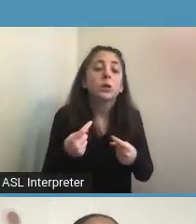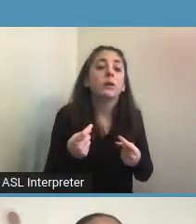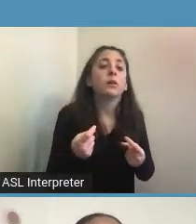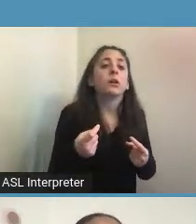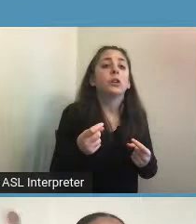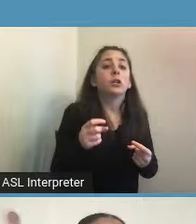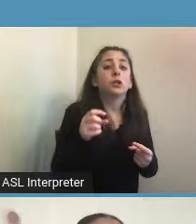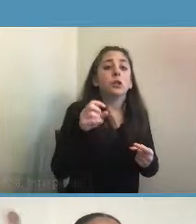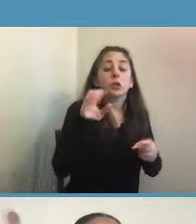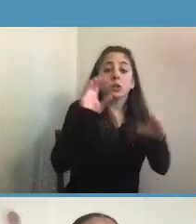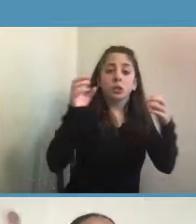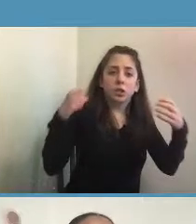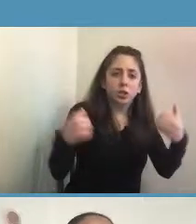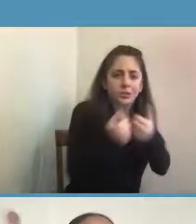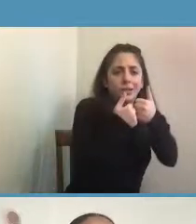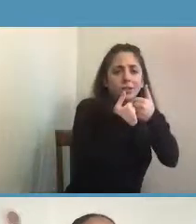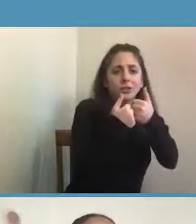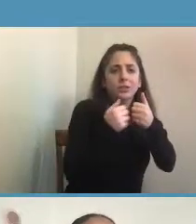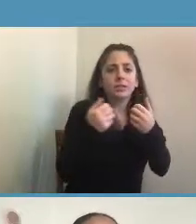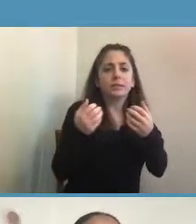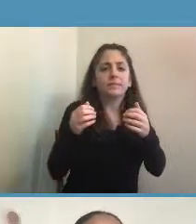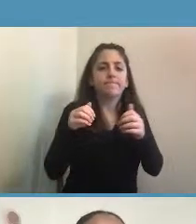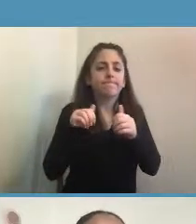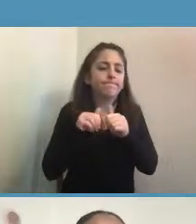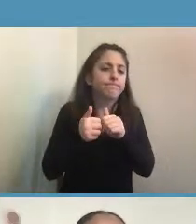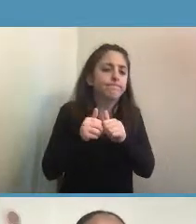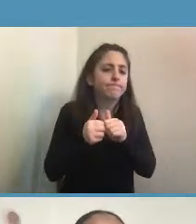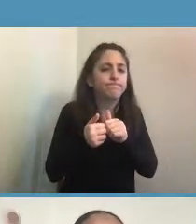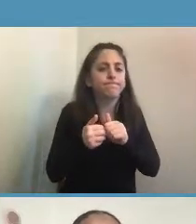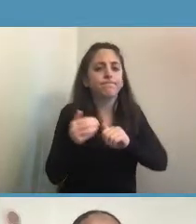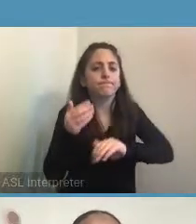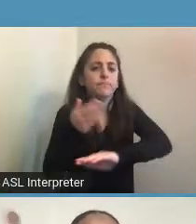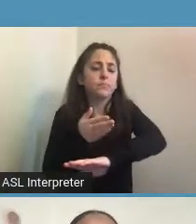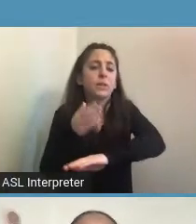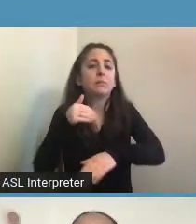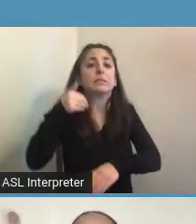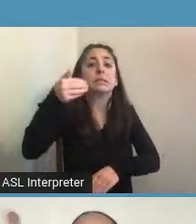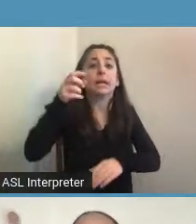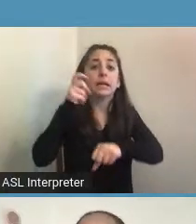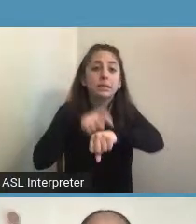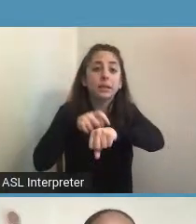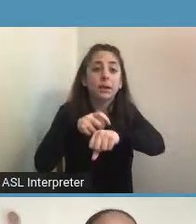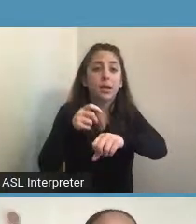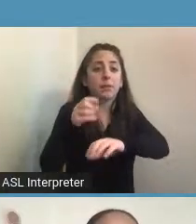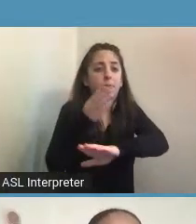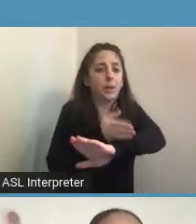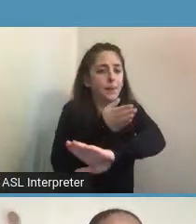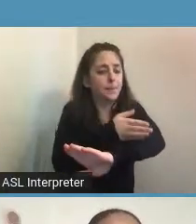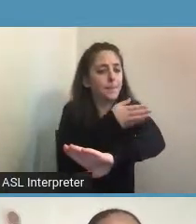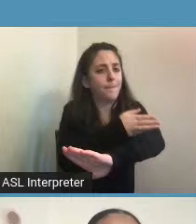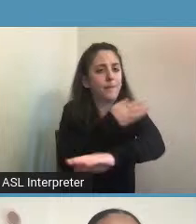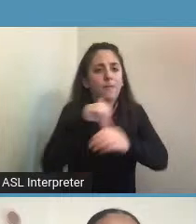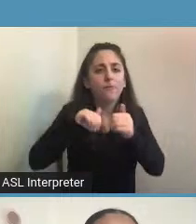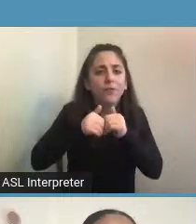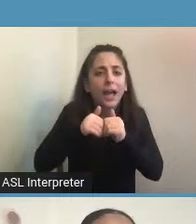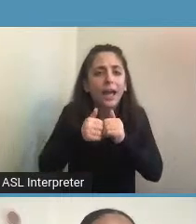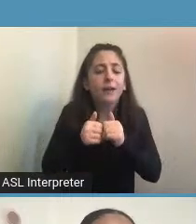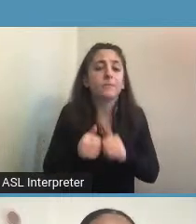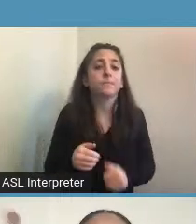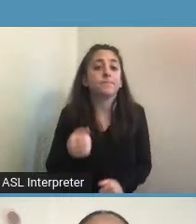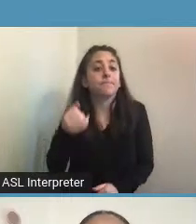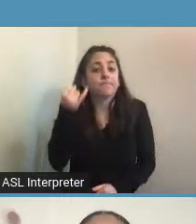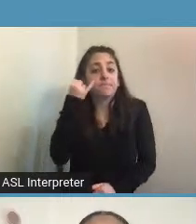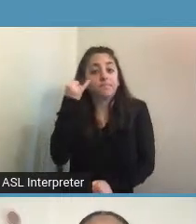improve next time? So thinking about those things, right? Um, if I worked with a certain department